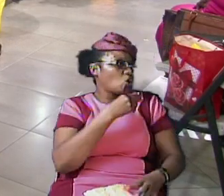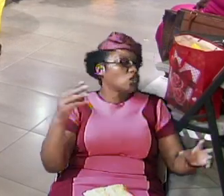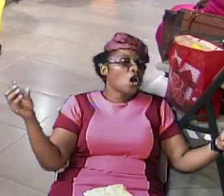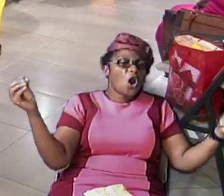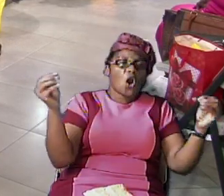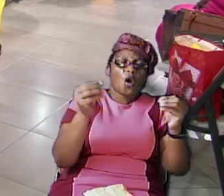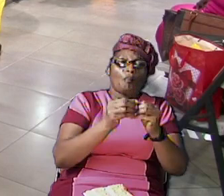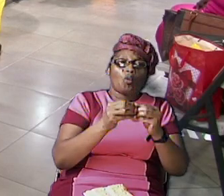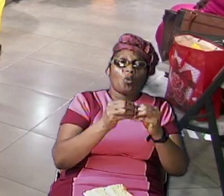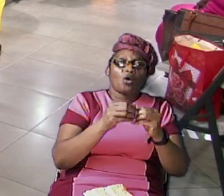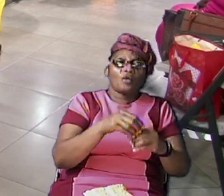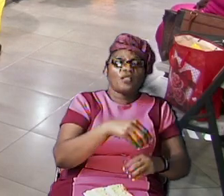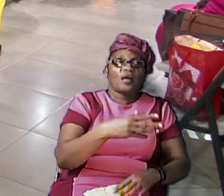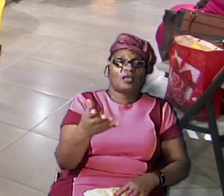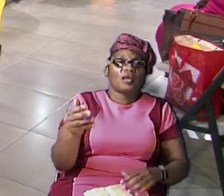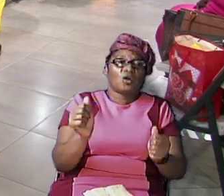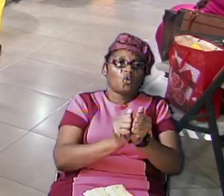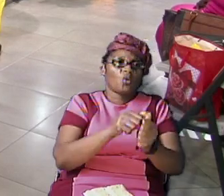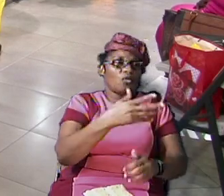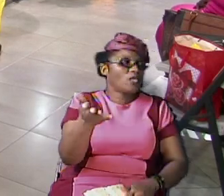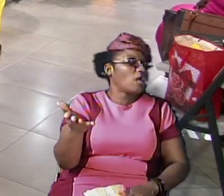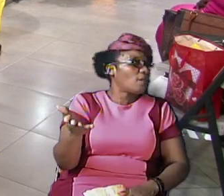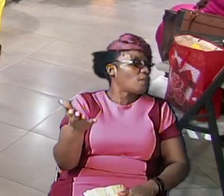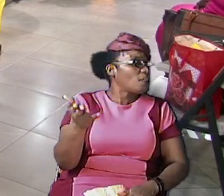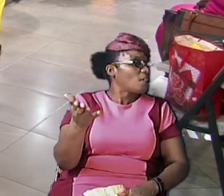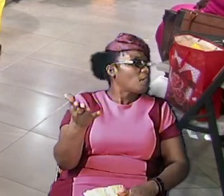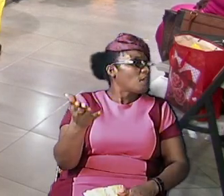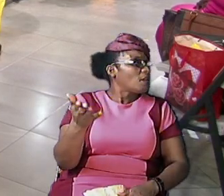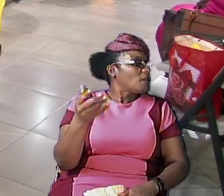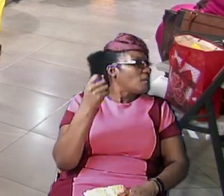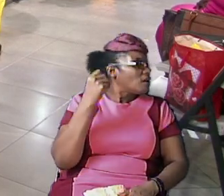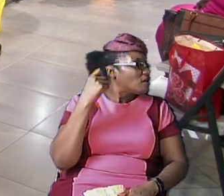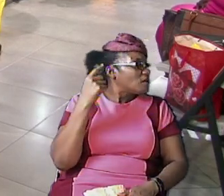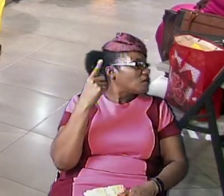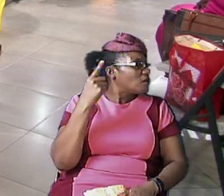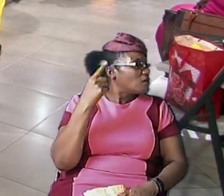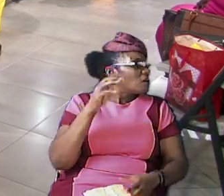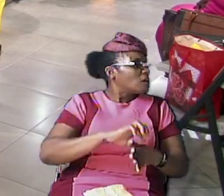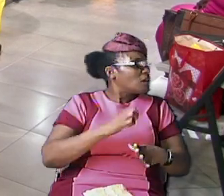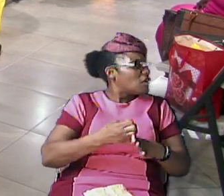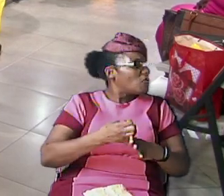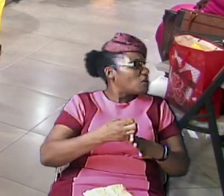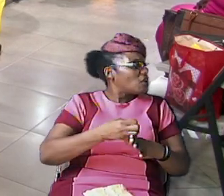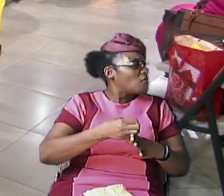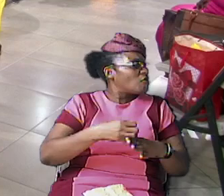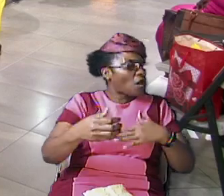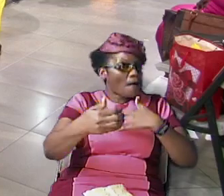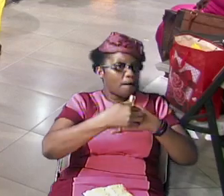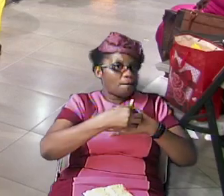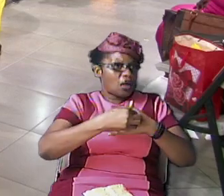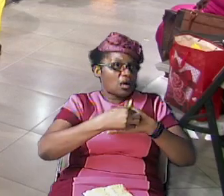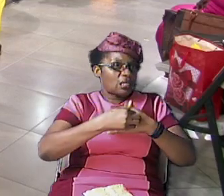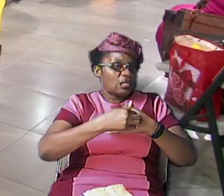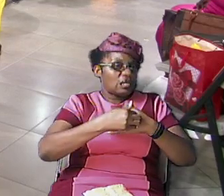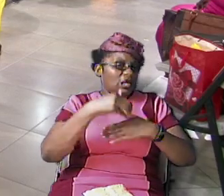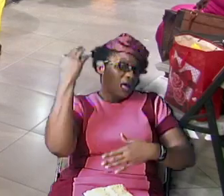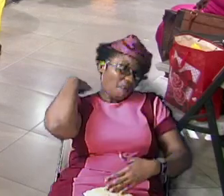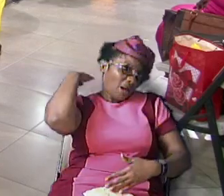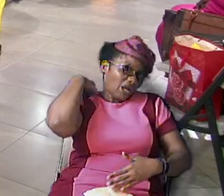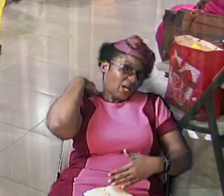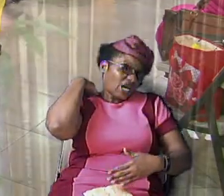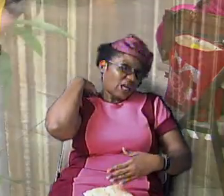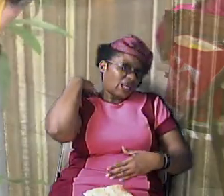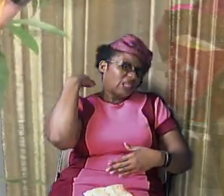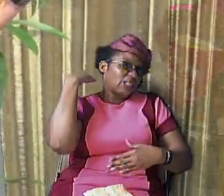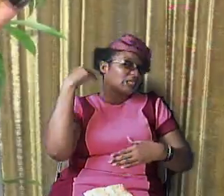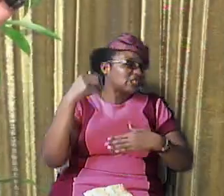more than they that are with them. Don't be afraid this morning. Even if your back is against the wall, even if you don't know how it's going to